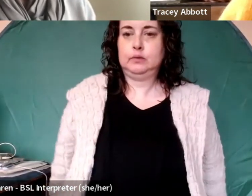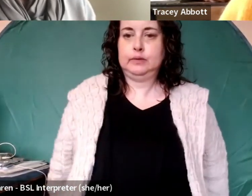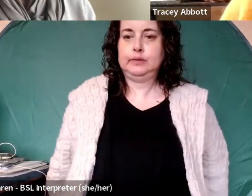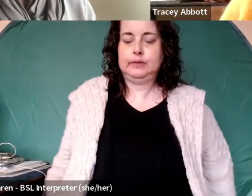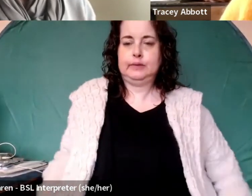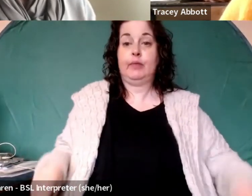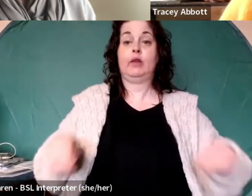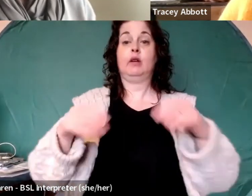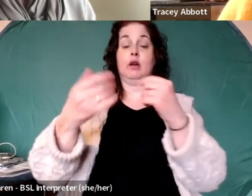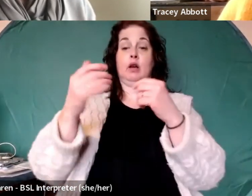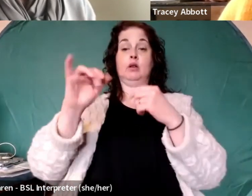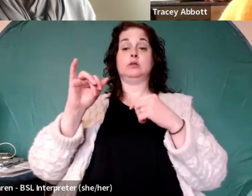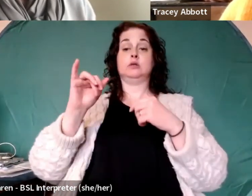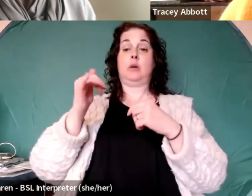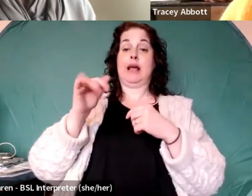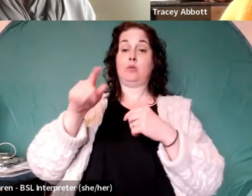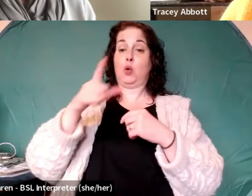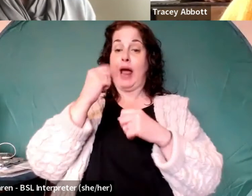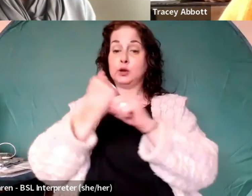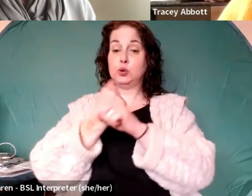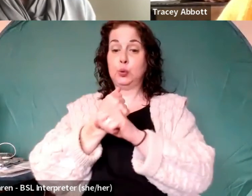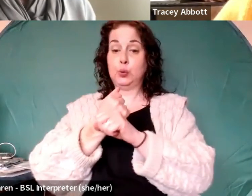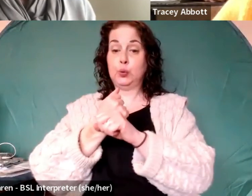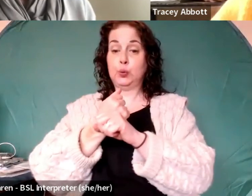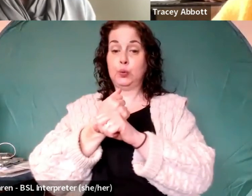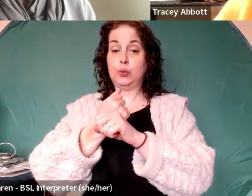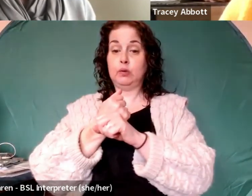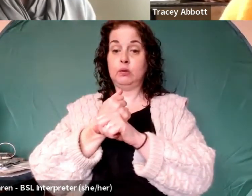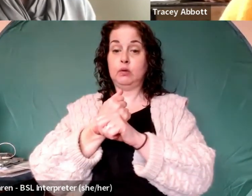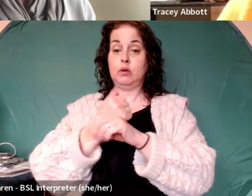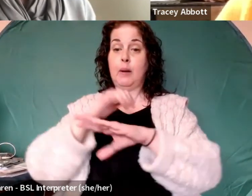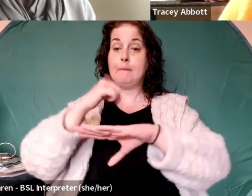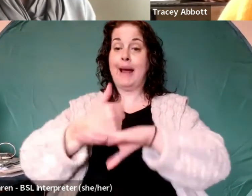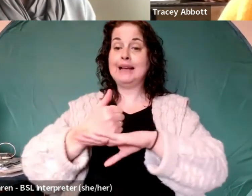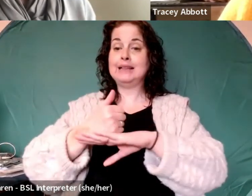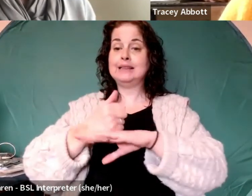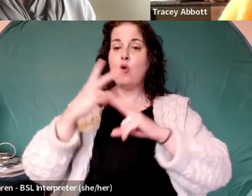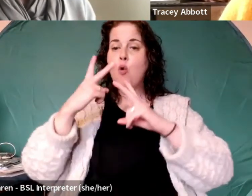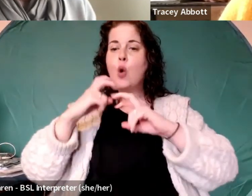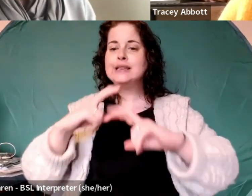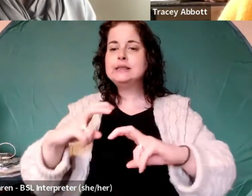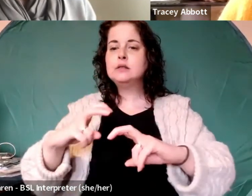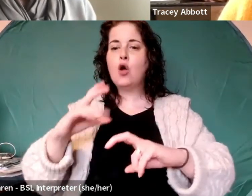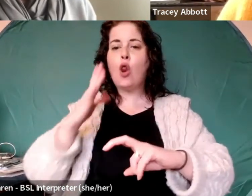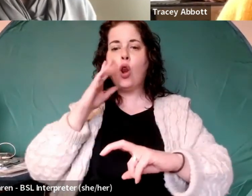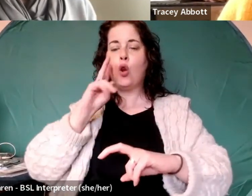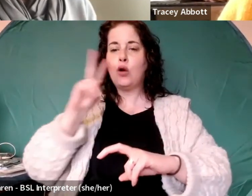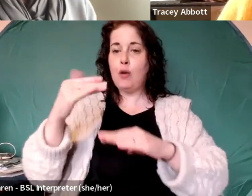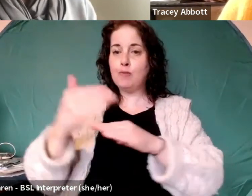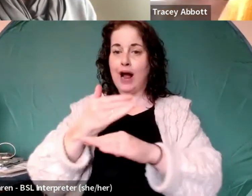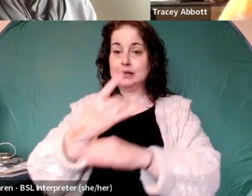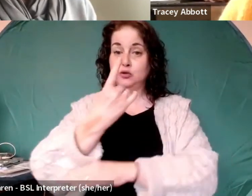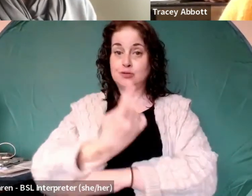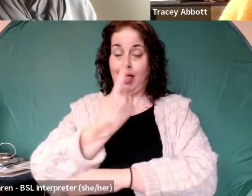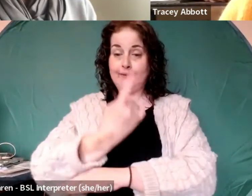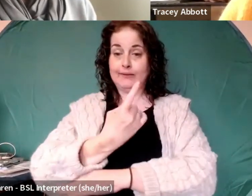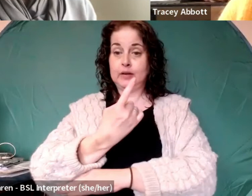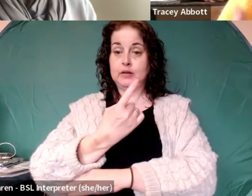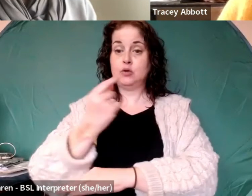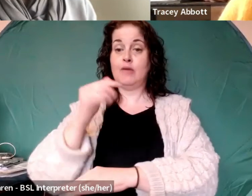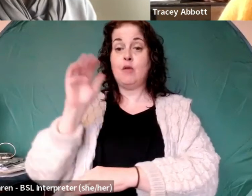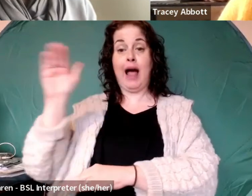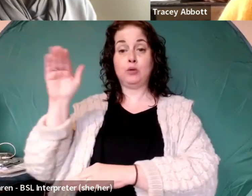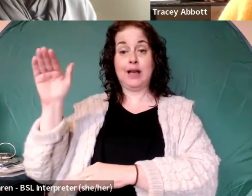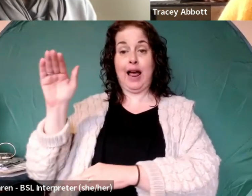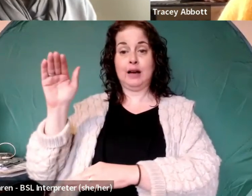mean, sometimes what you can do is you can do a very basic audit, just look at your practices yourself. You can get somebody from